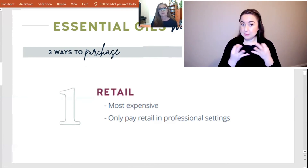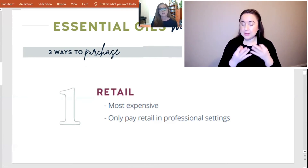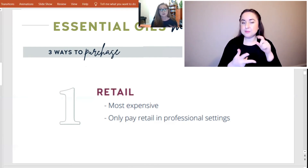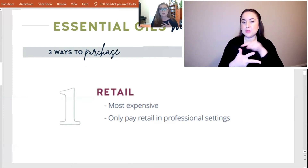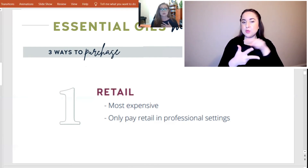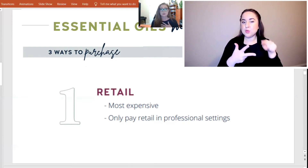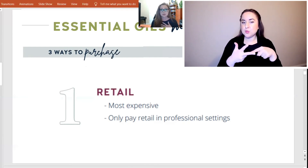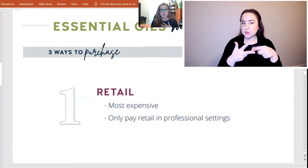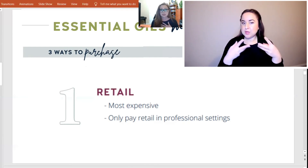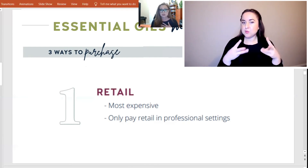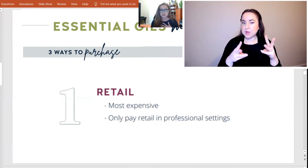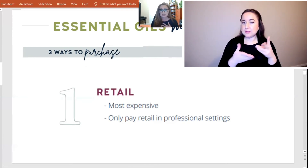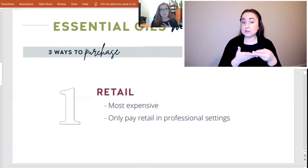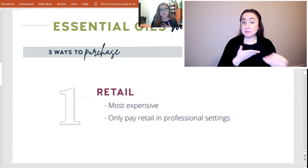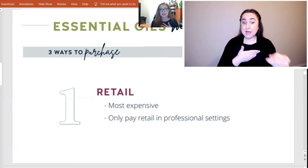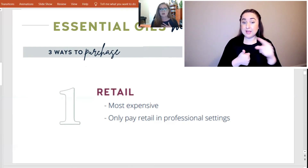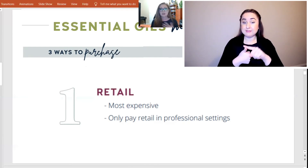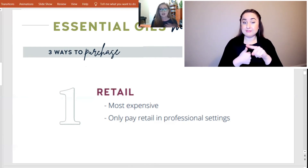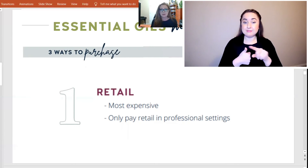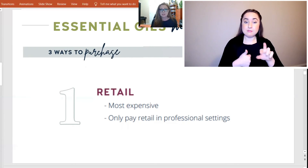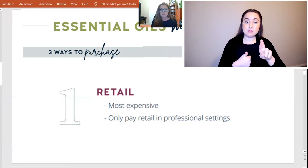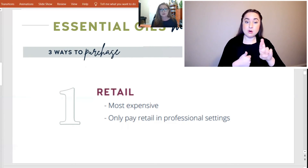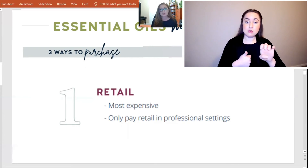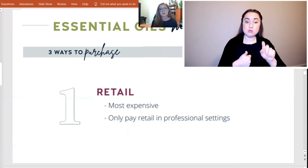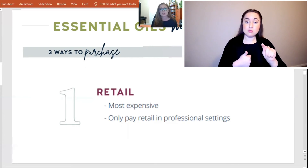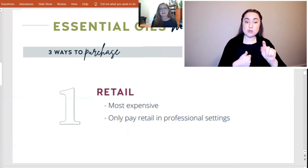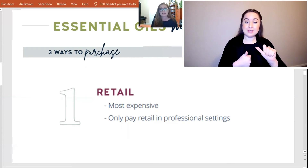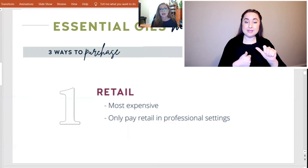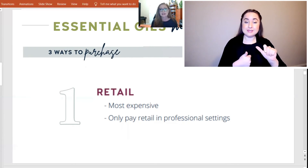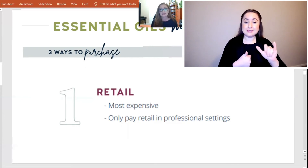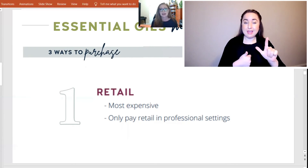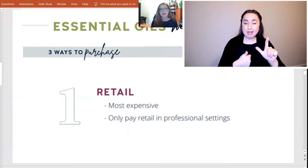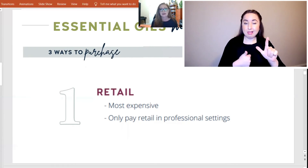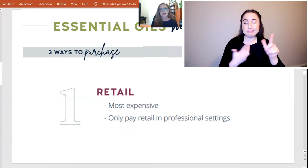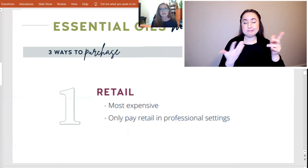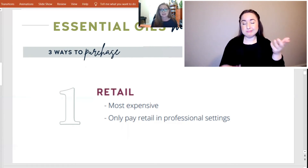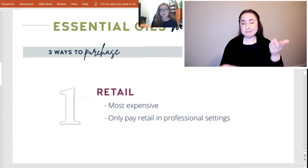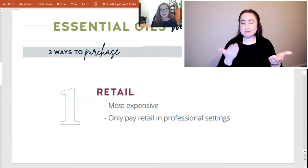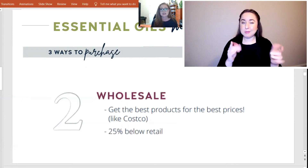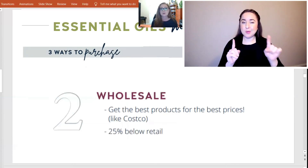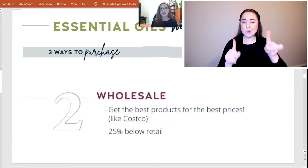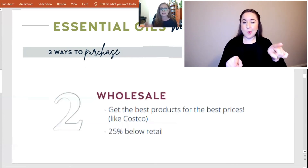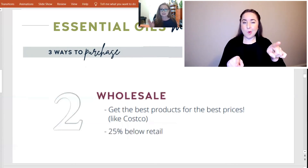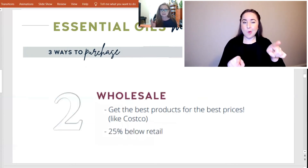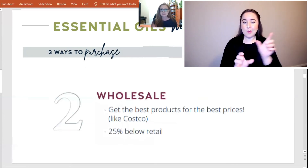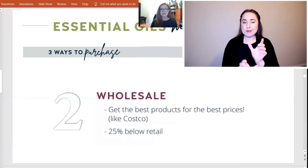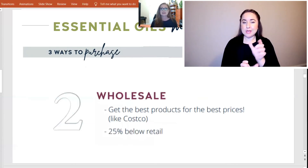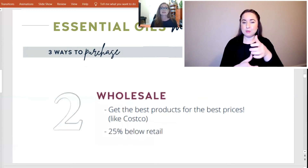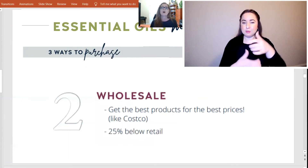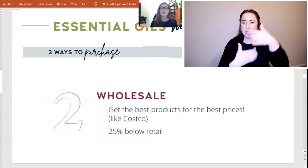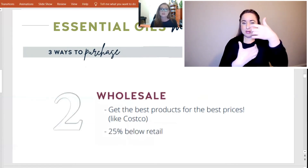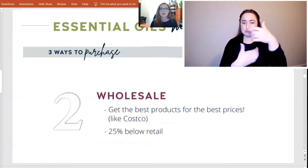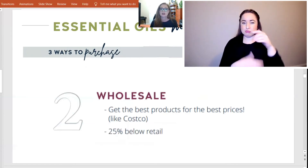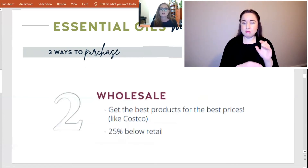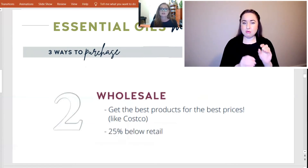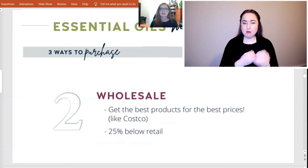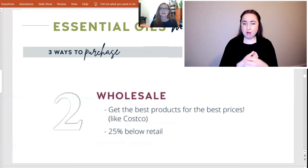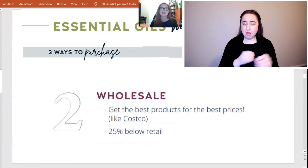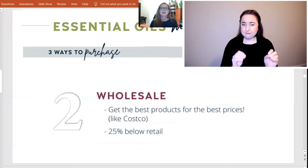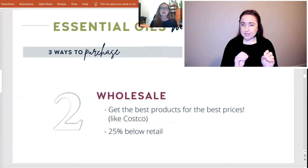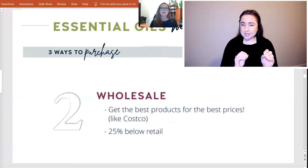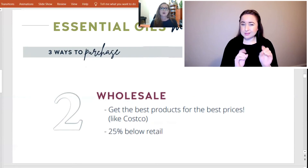I mean you could purchase through us retail but I would never suggest that. I think the best way is wholesale.